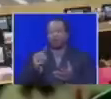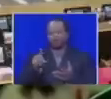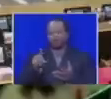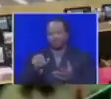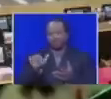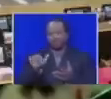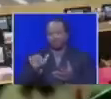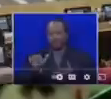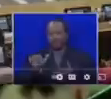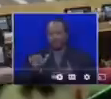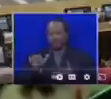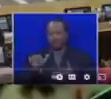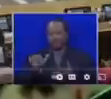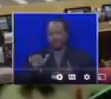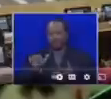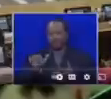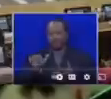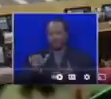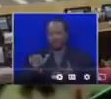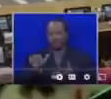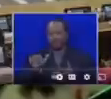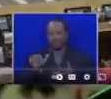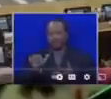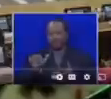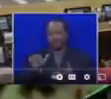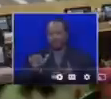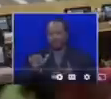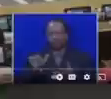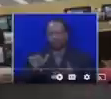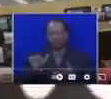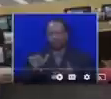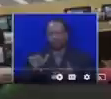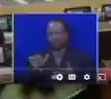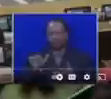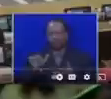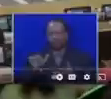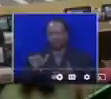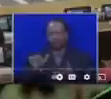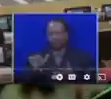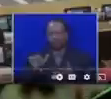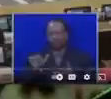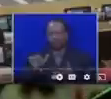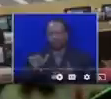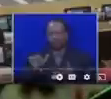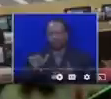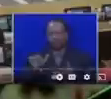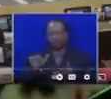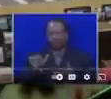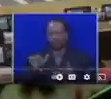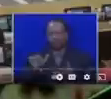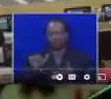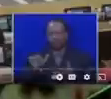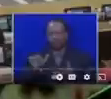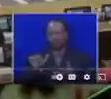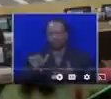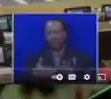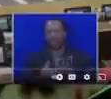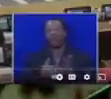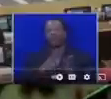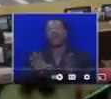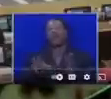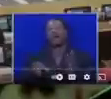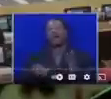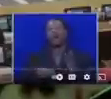let's go. Wait a minute. Wait a minute. Did a fight. Was that hands? Let's go. Hit the